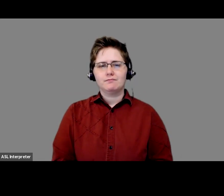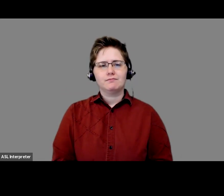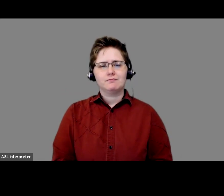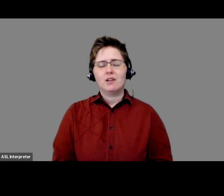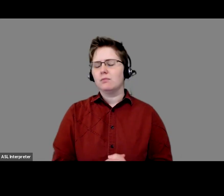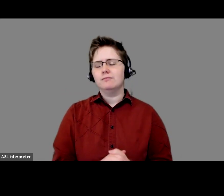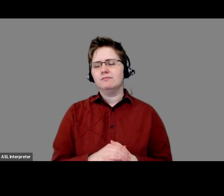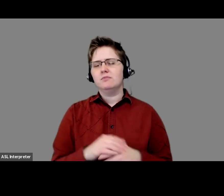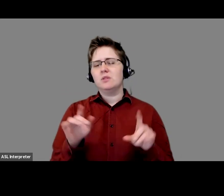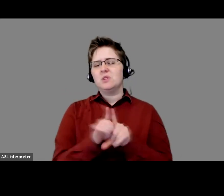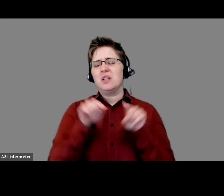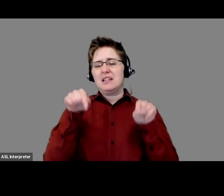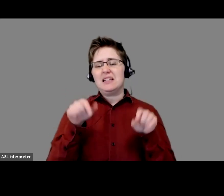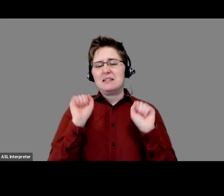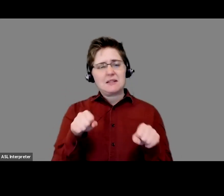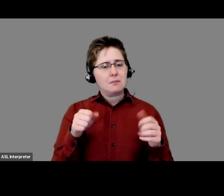And this can be, you know, any